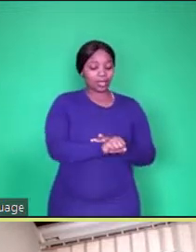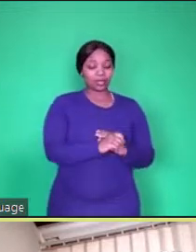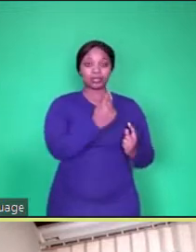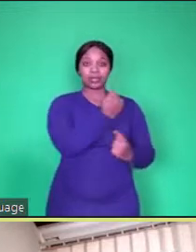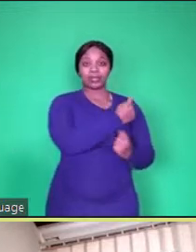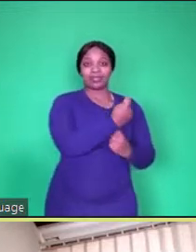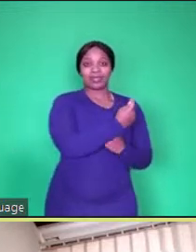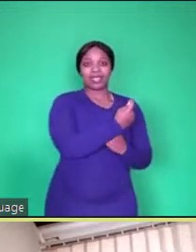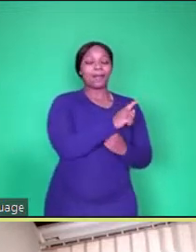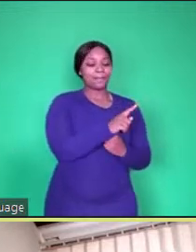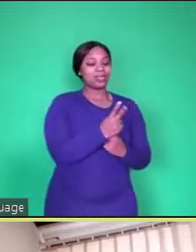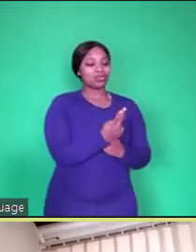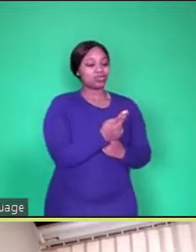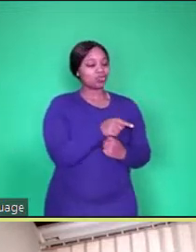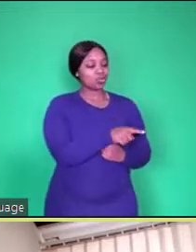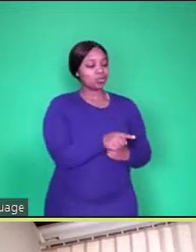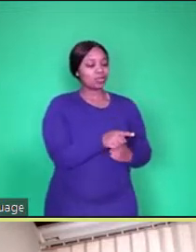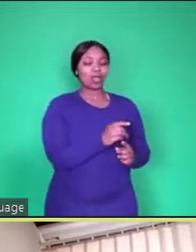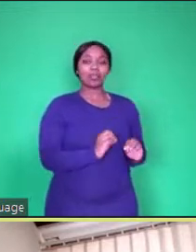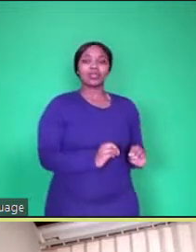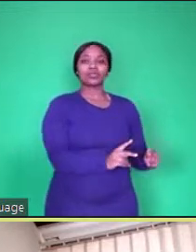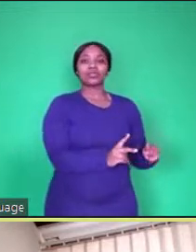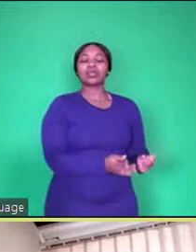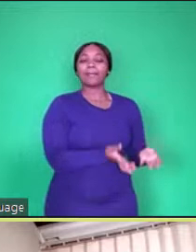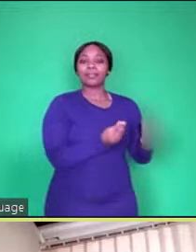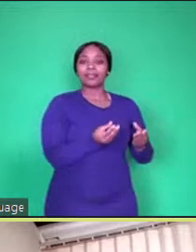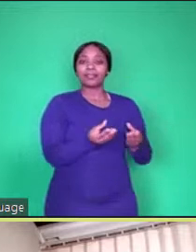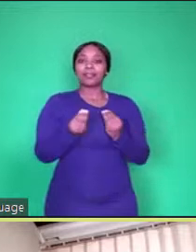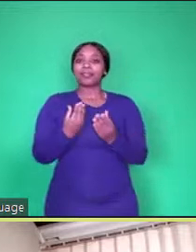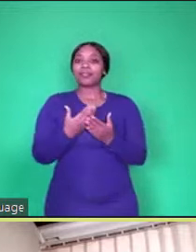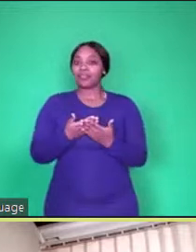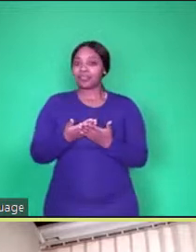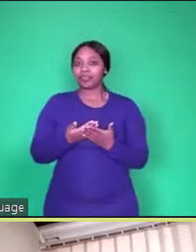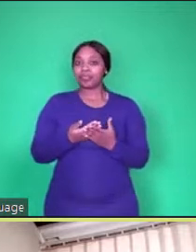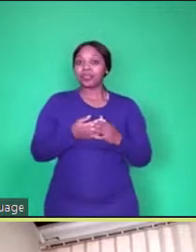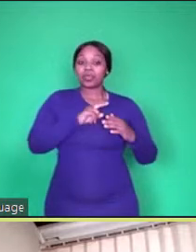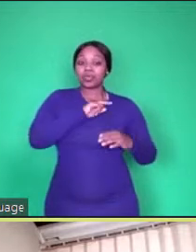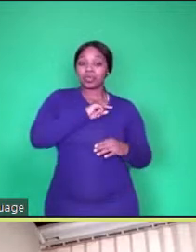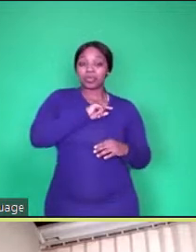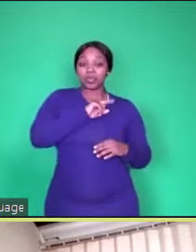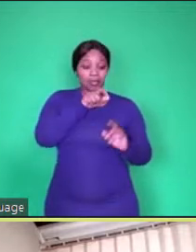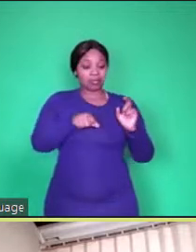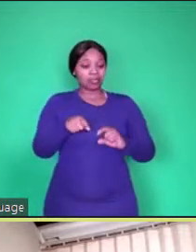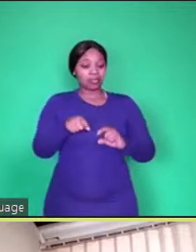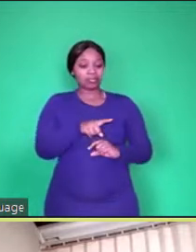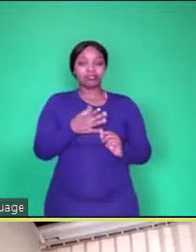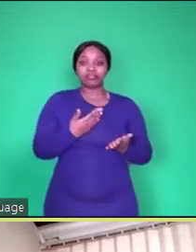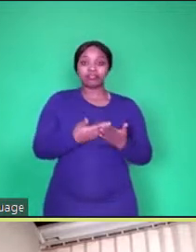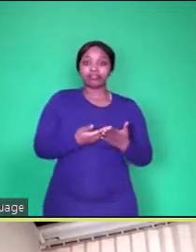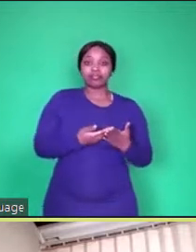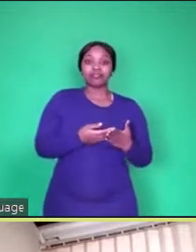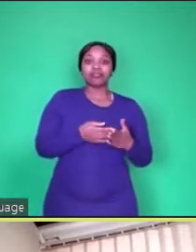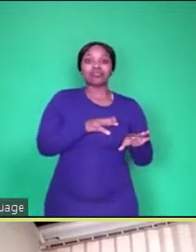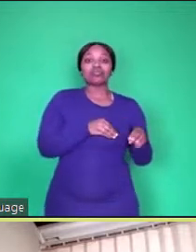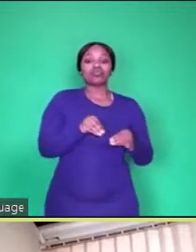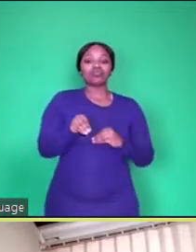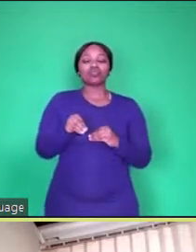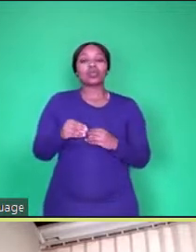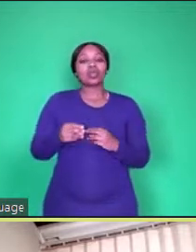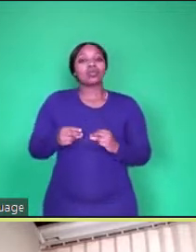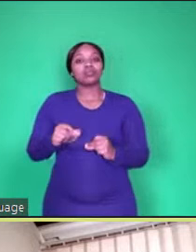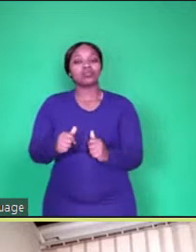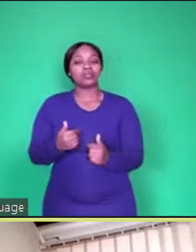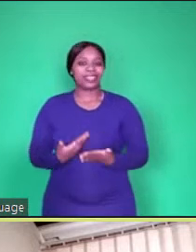them opportunity so that people, they can be in a position to move as freely but they